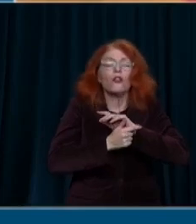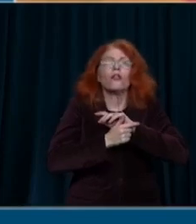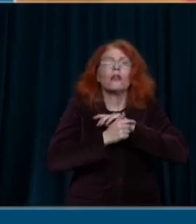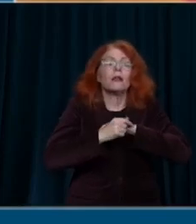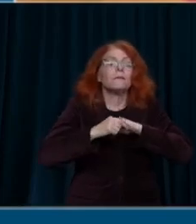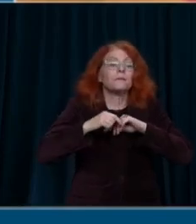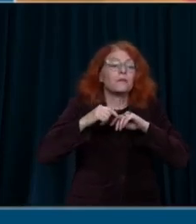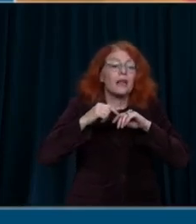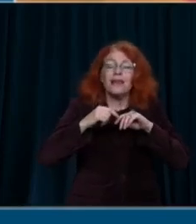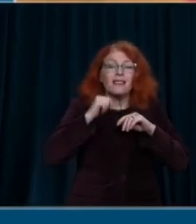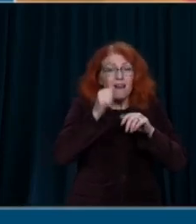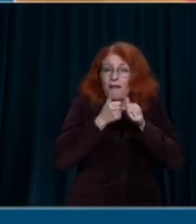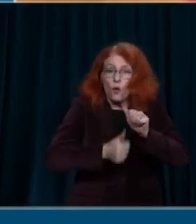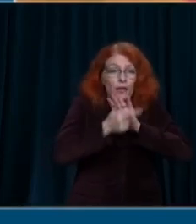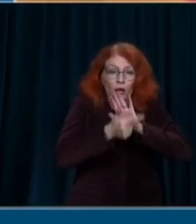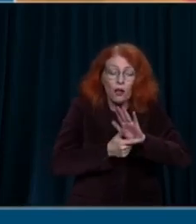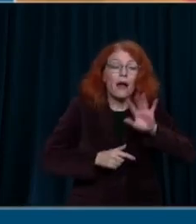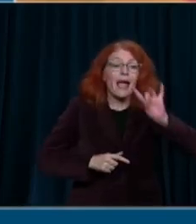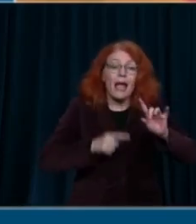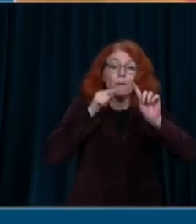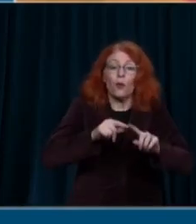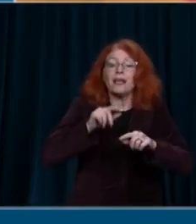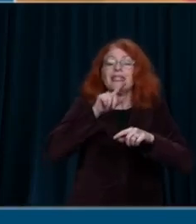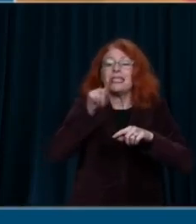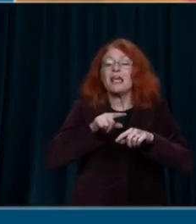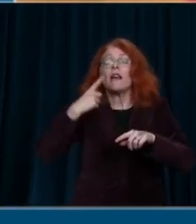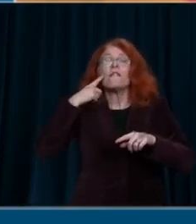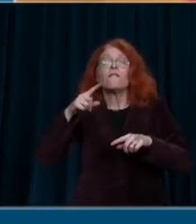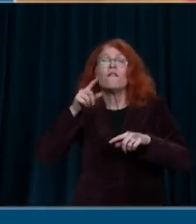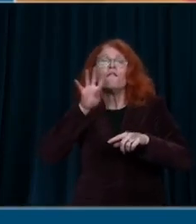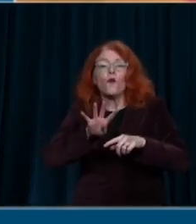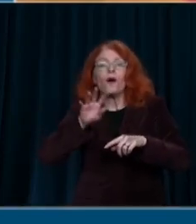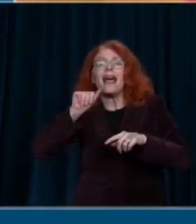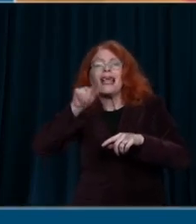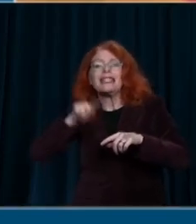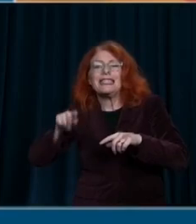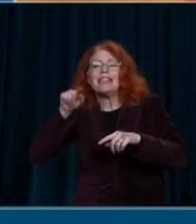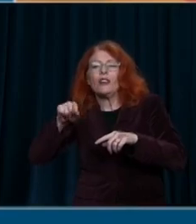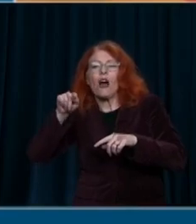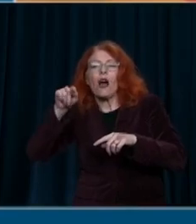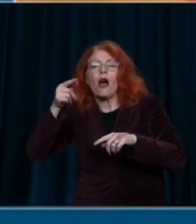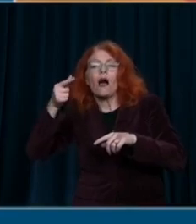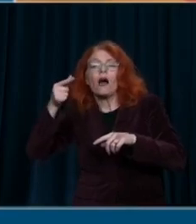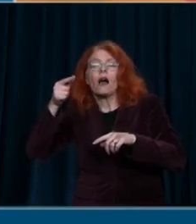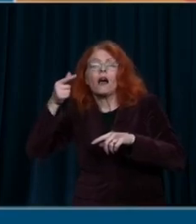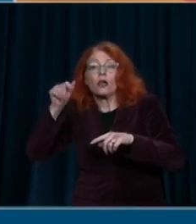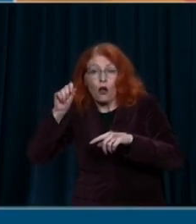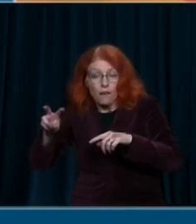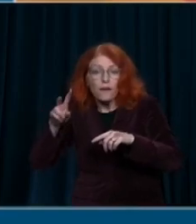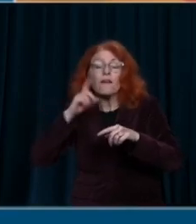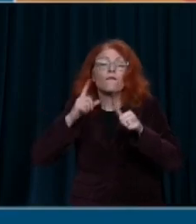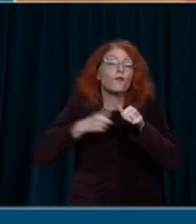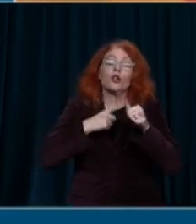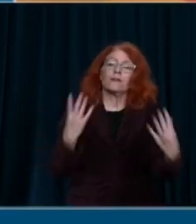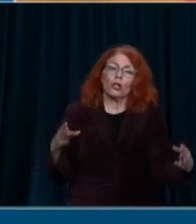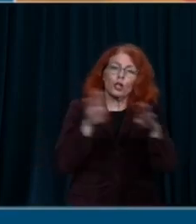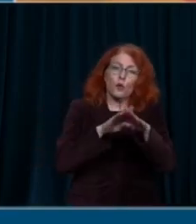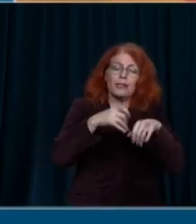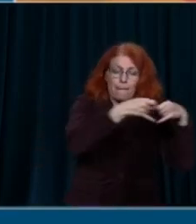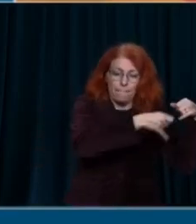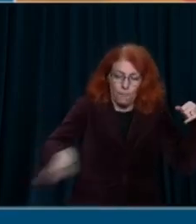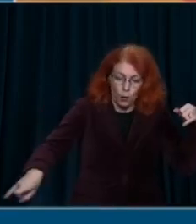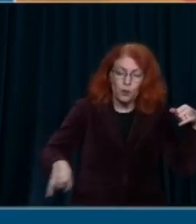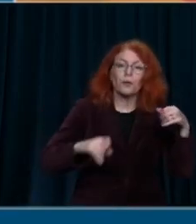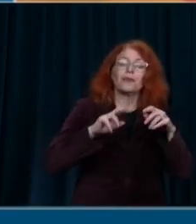if you look at my 8-point plan at z4az.com, you'll see a prescription for reform. Number one is sealing the border. Number